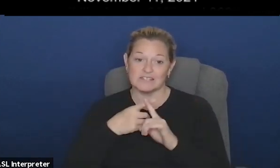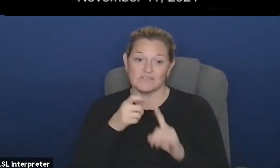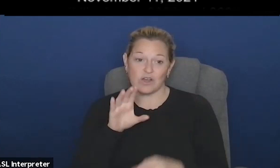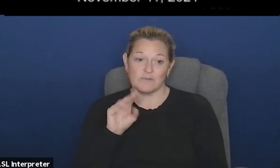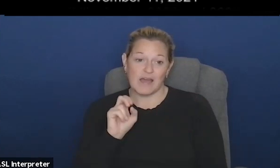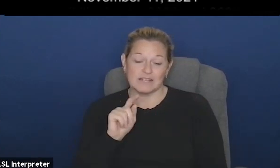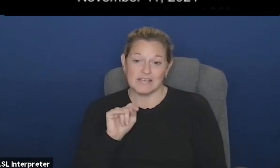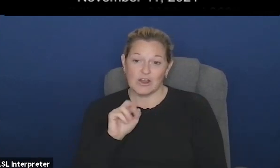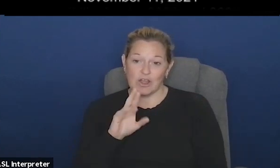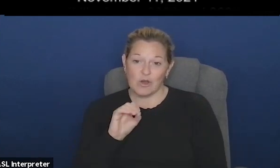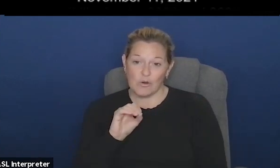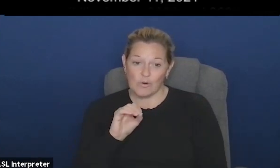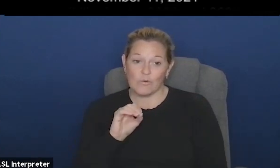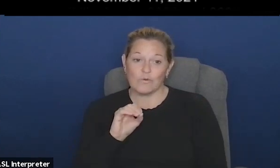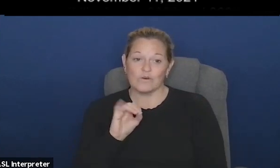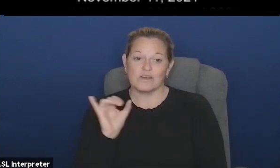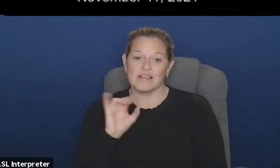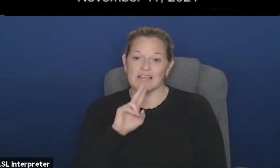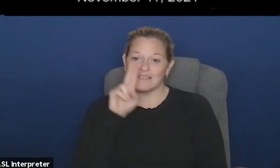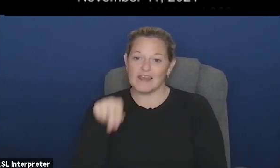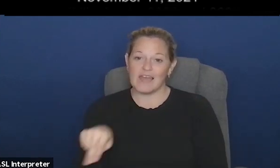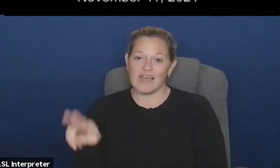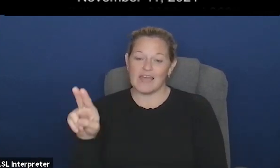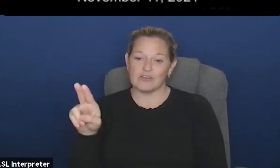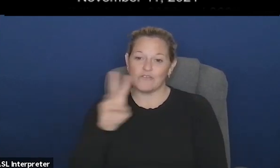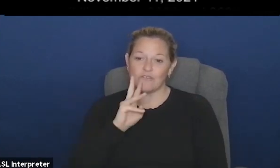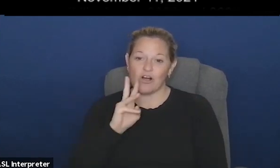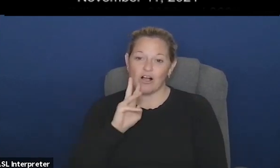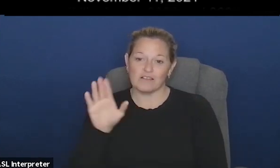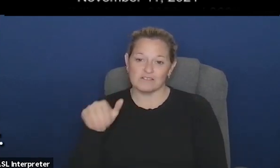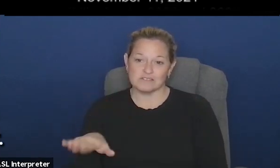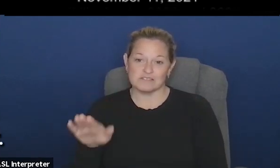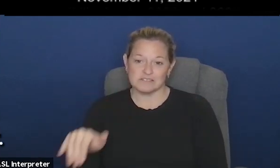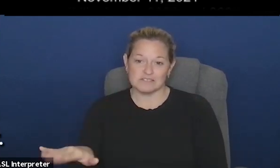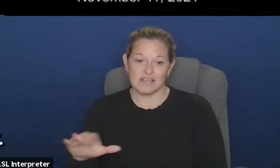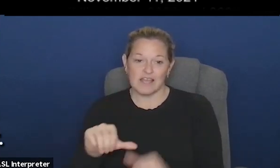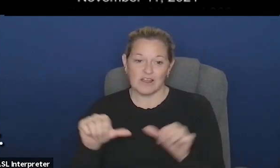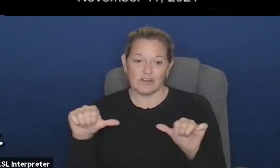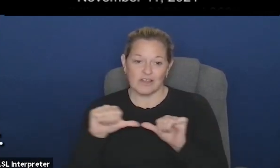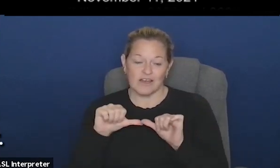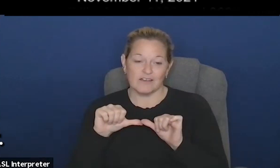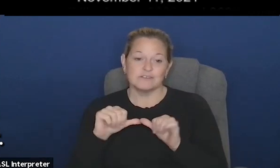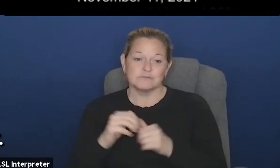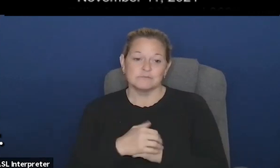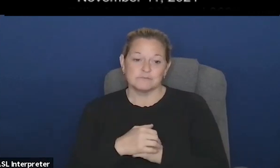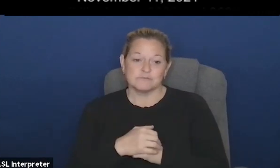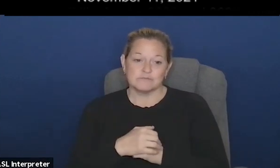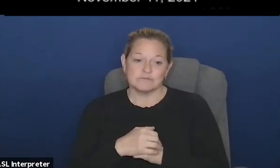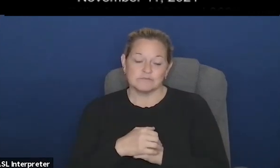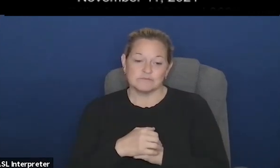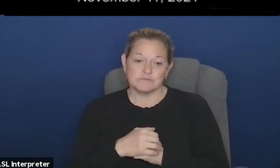and Toronto, Niagara Falls area, Quebec, Montreal area, New Brunswick, Prince Edward Island, and Newfoundland and